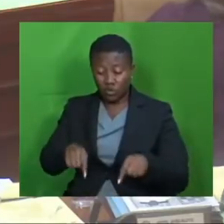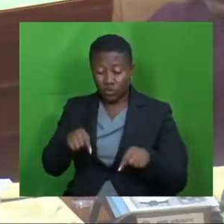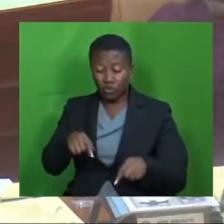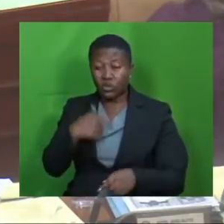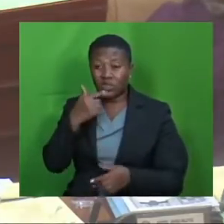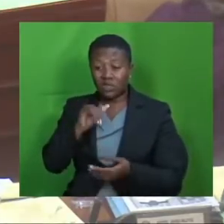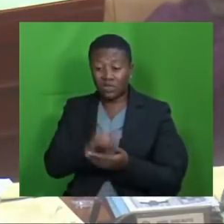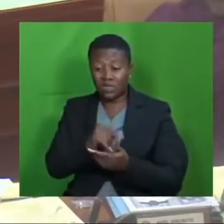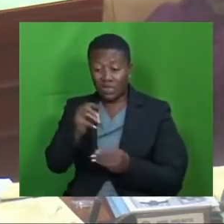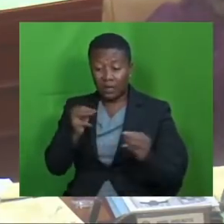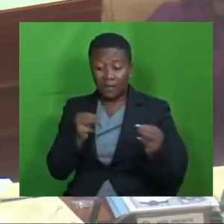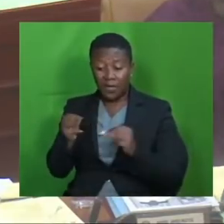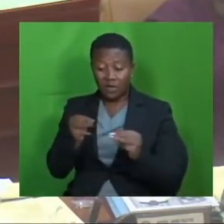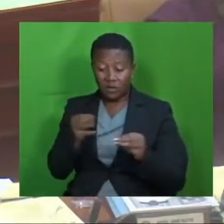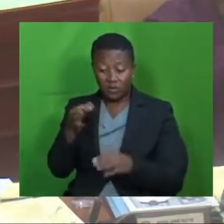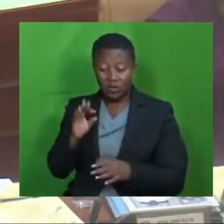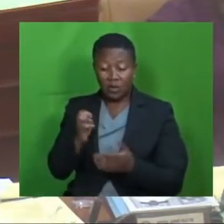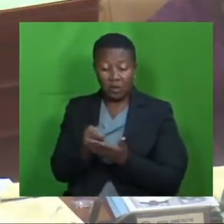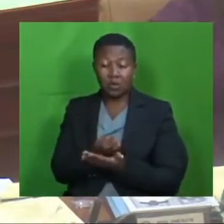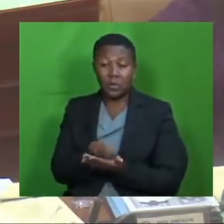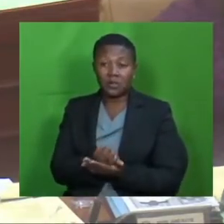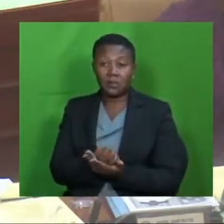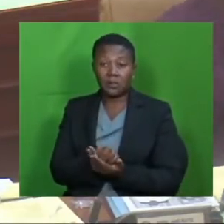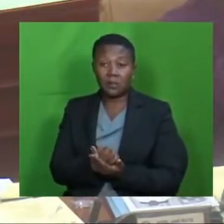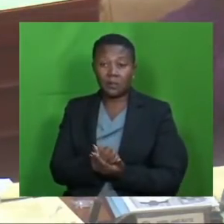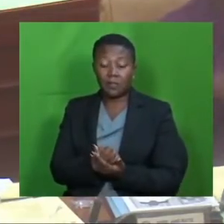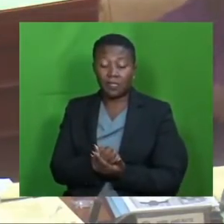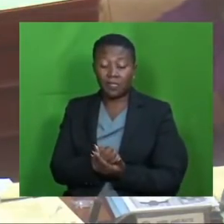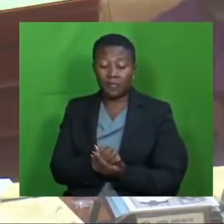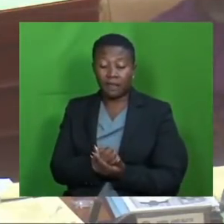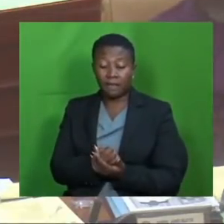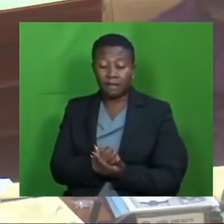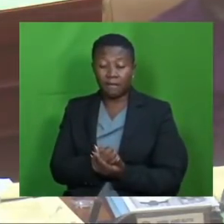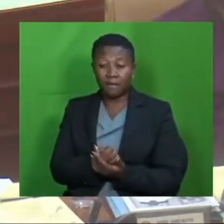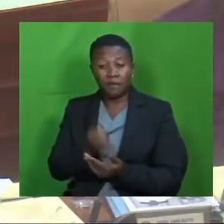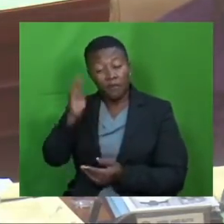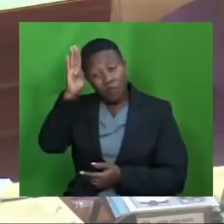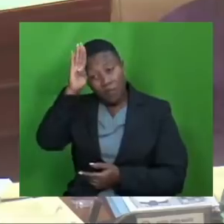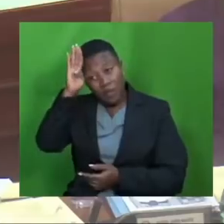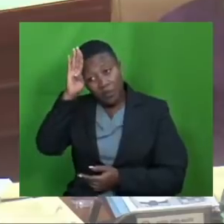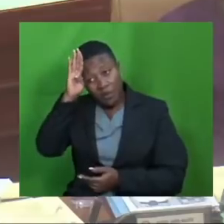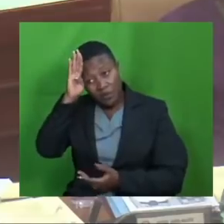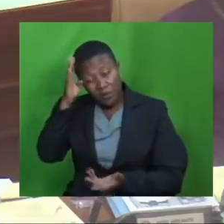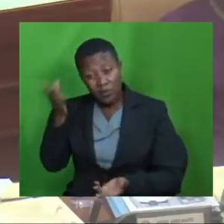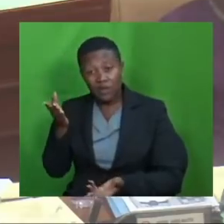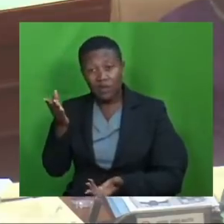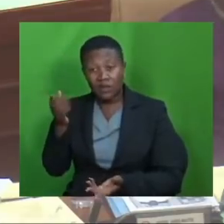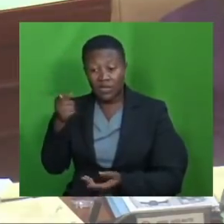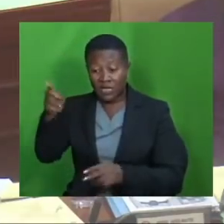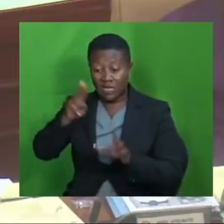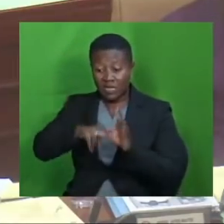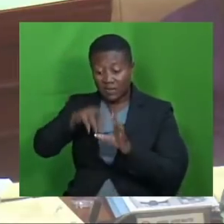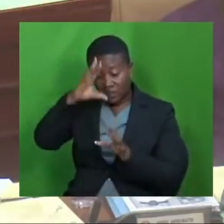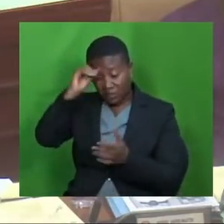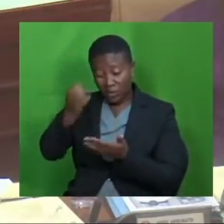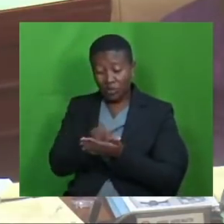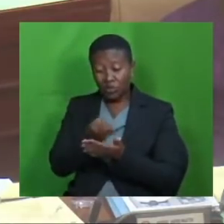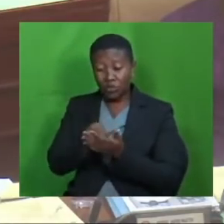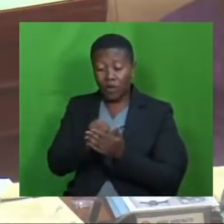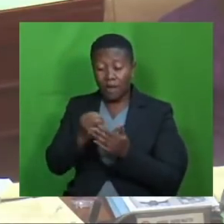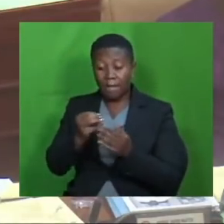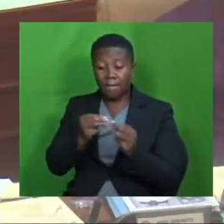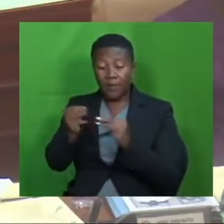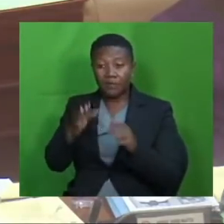managers of the economy. Dr. Mahmoud Bawumia, Chairman Economic Management Team of Nana Addo